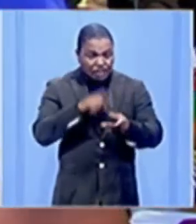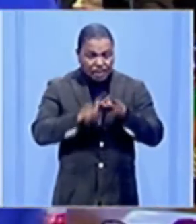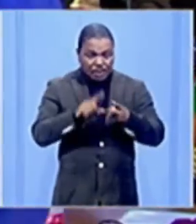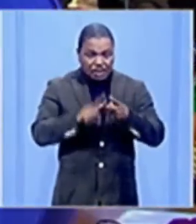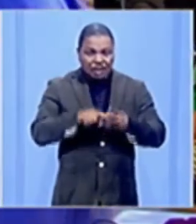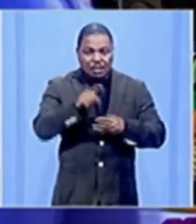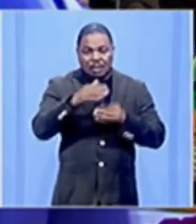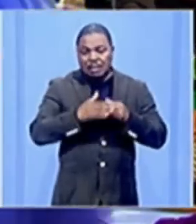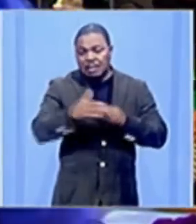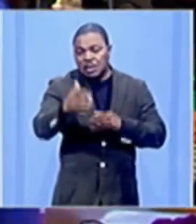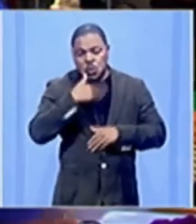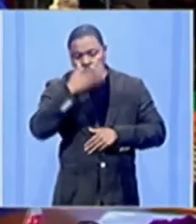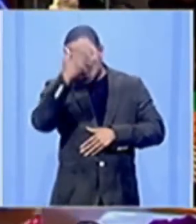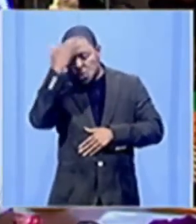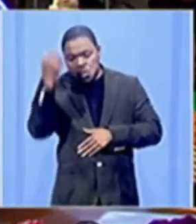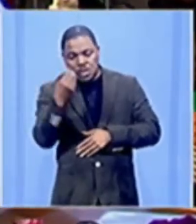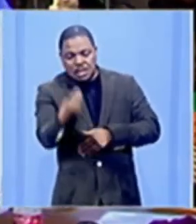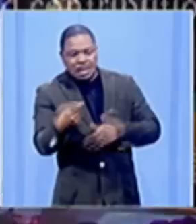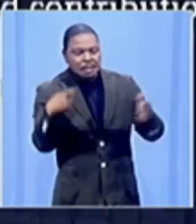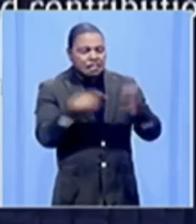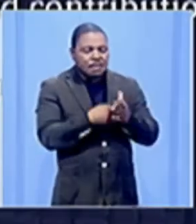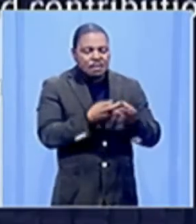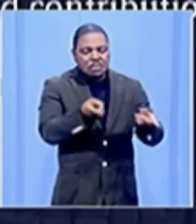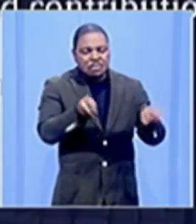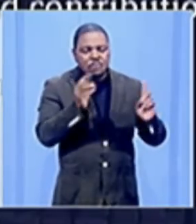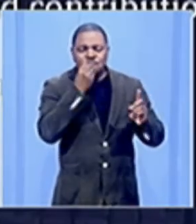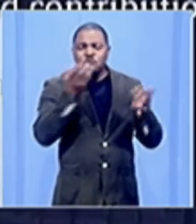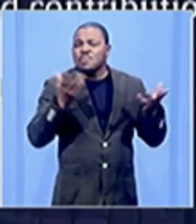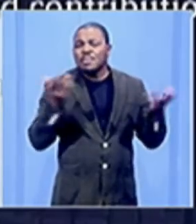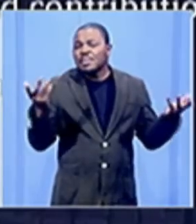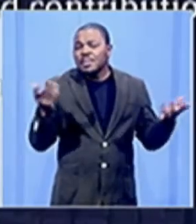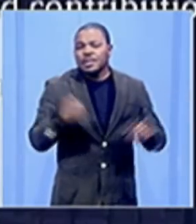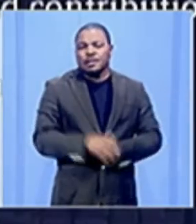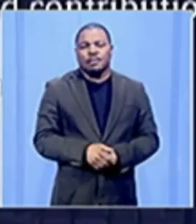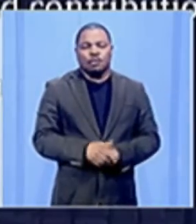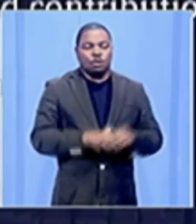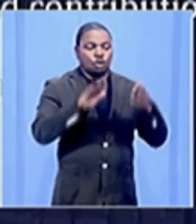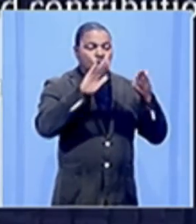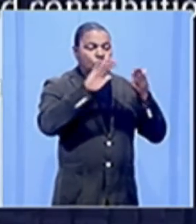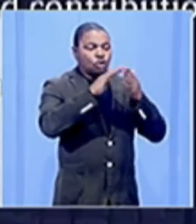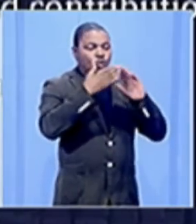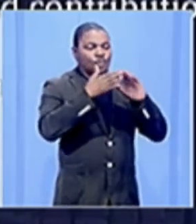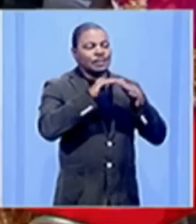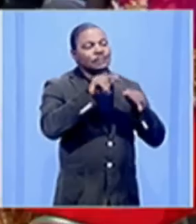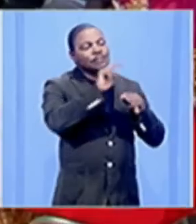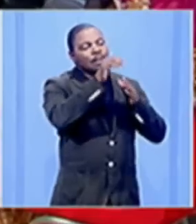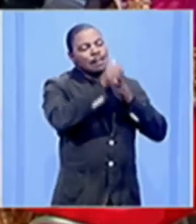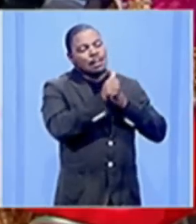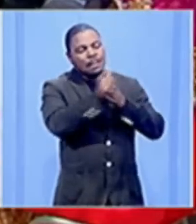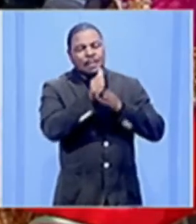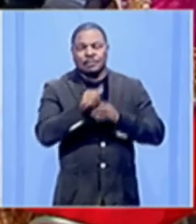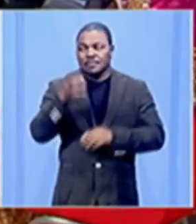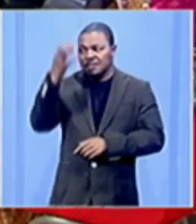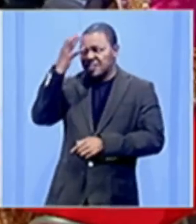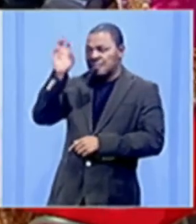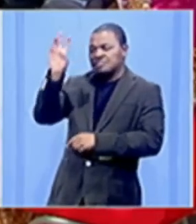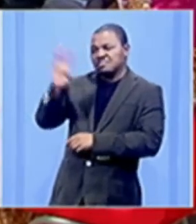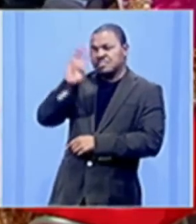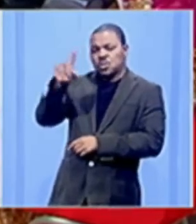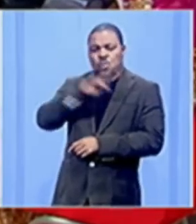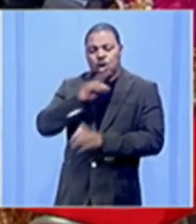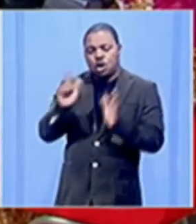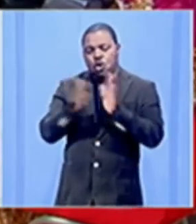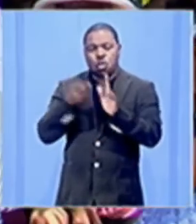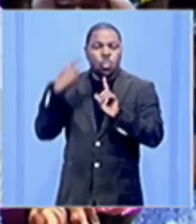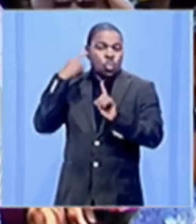sa thole o itse re ngwana o etsile ko kae. Baeteledipele ba mekgatlho ya baagi ba nyaditse puso ka go ikgatholosa molao mme